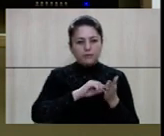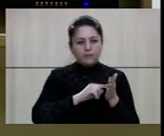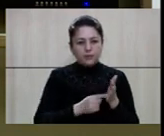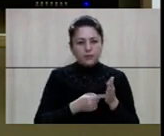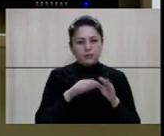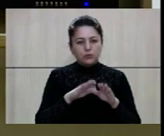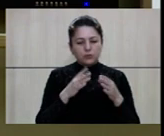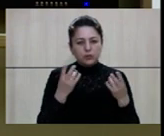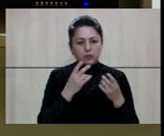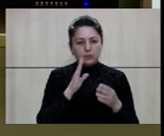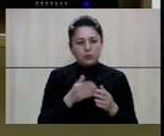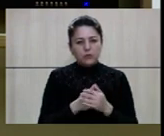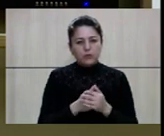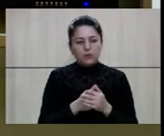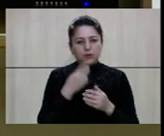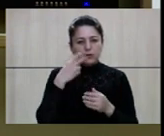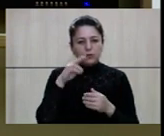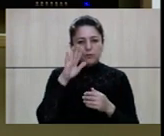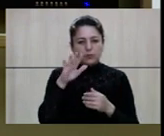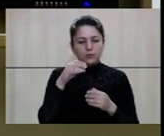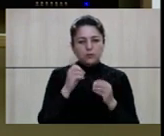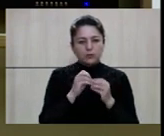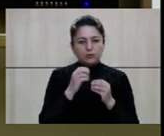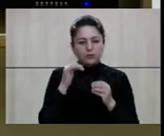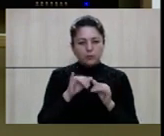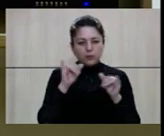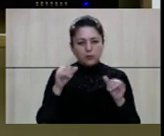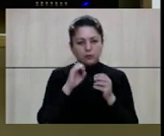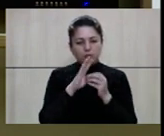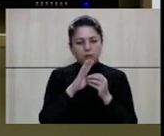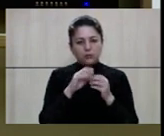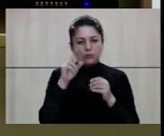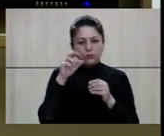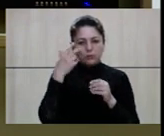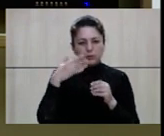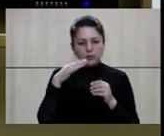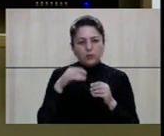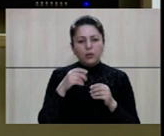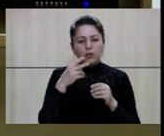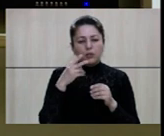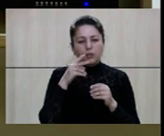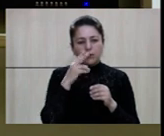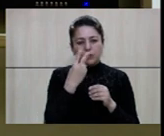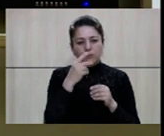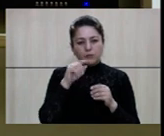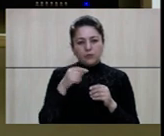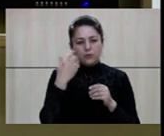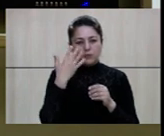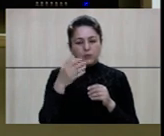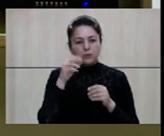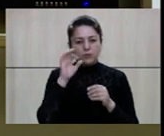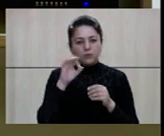virgullarni joylang. Demak, 25 ni 14 ga ko'paytirsak 350, 2.5 ni 0.14